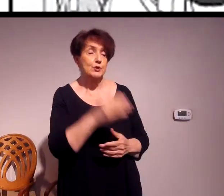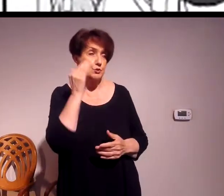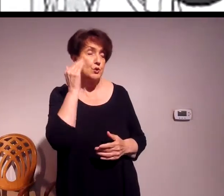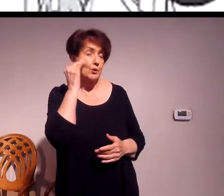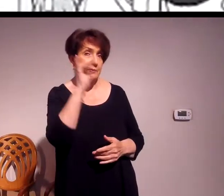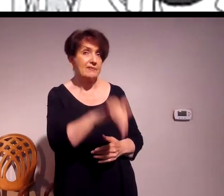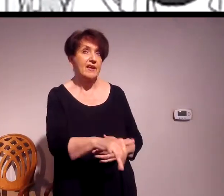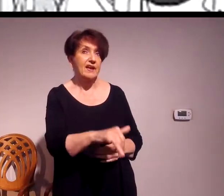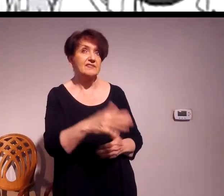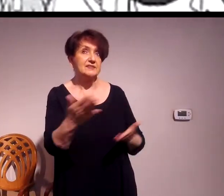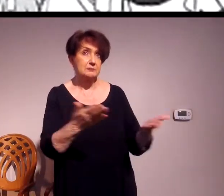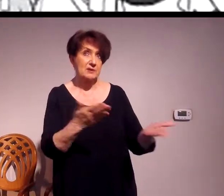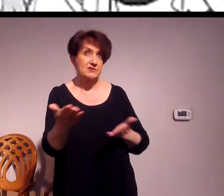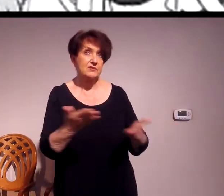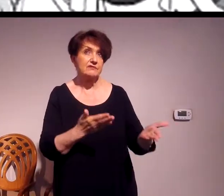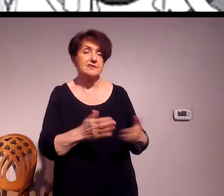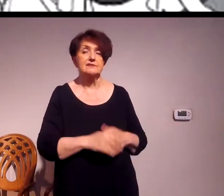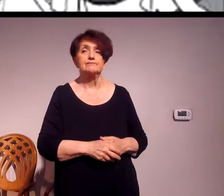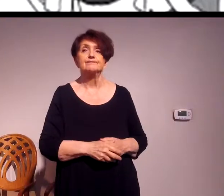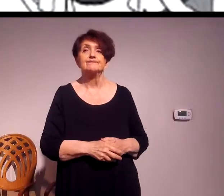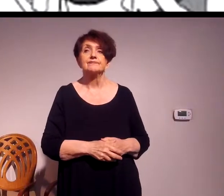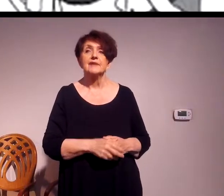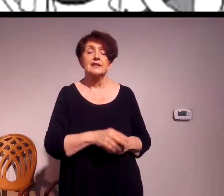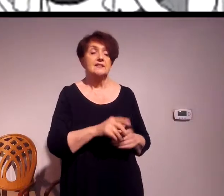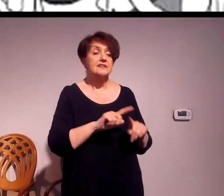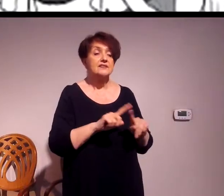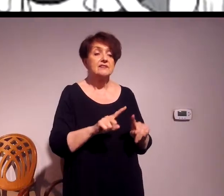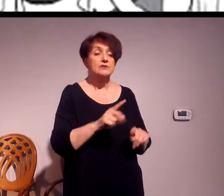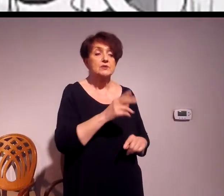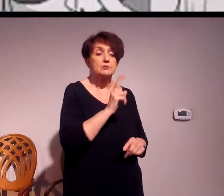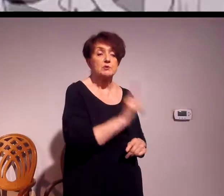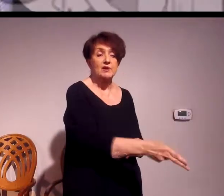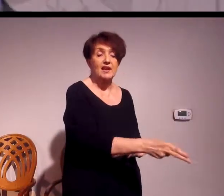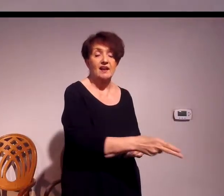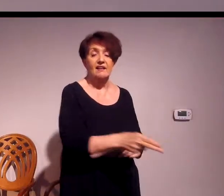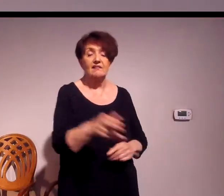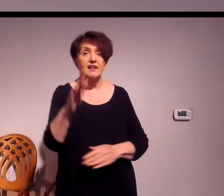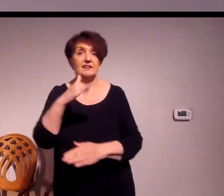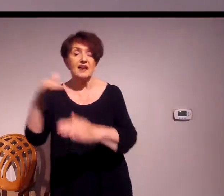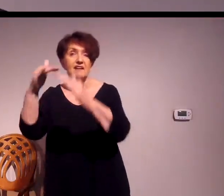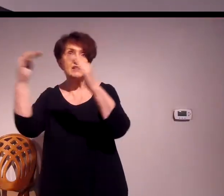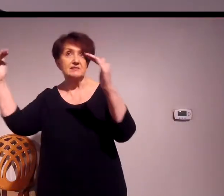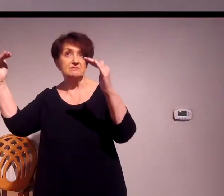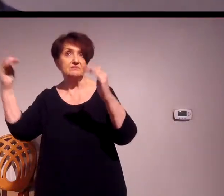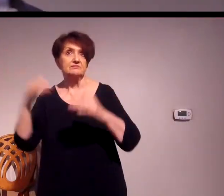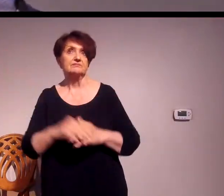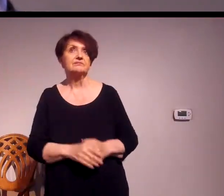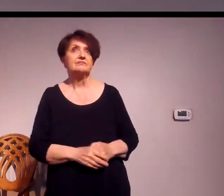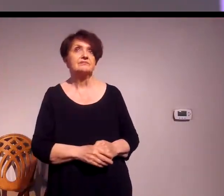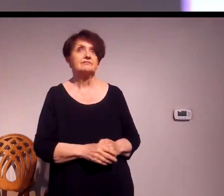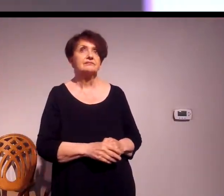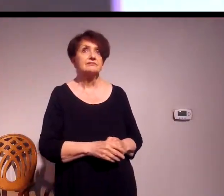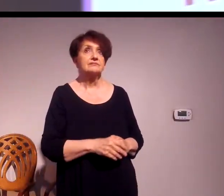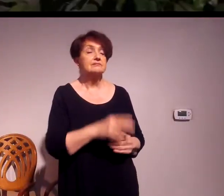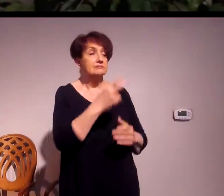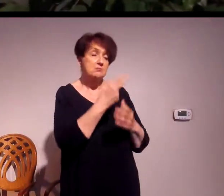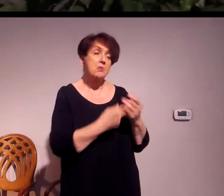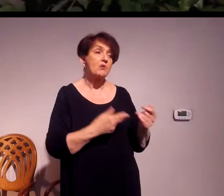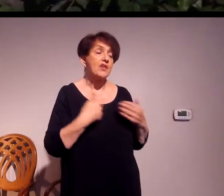is about service, okay? The difference between heaven and hell, okay? Now, both